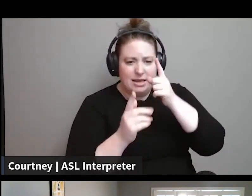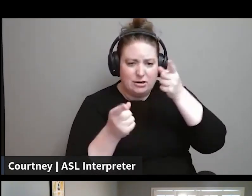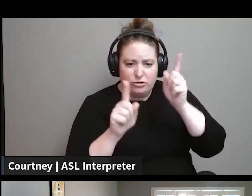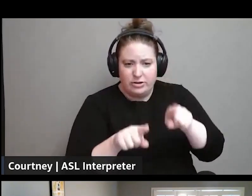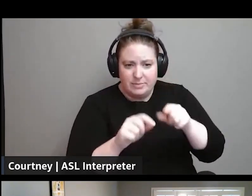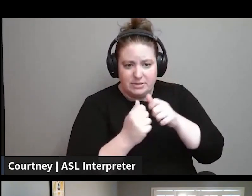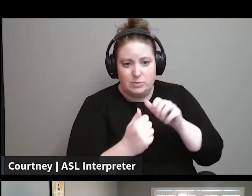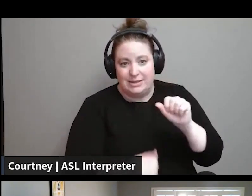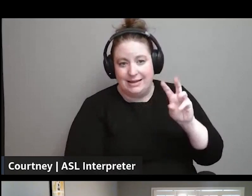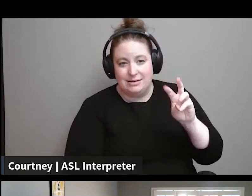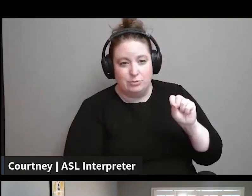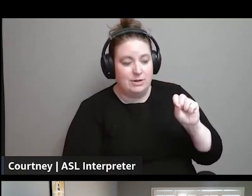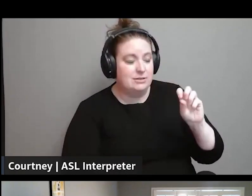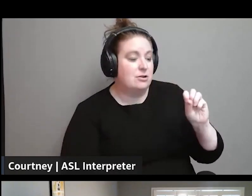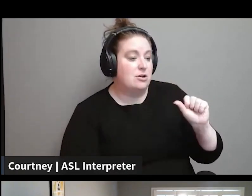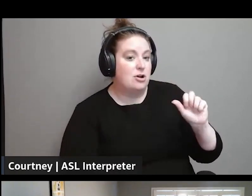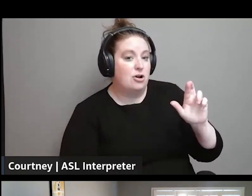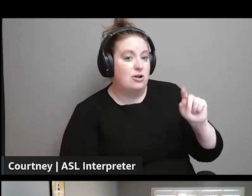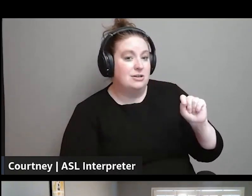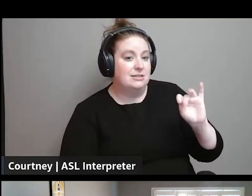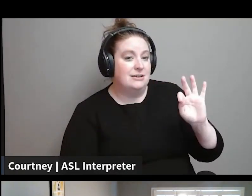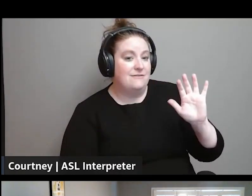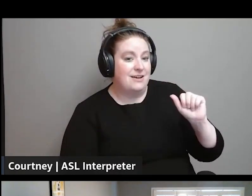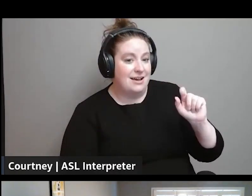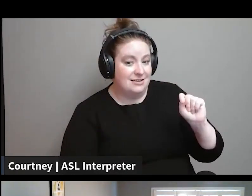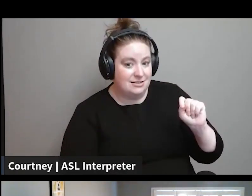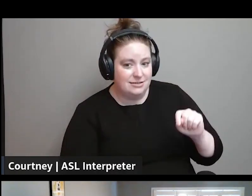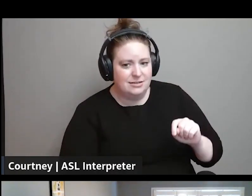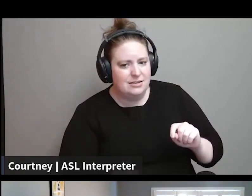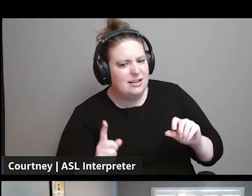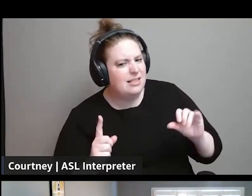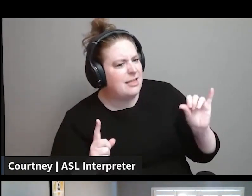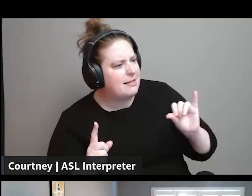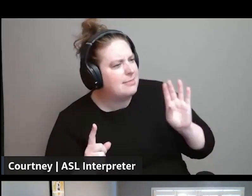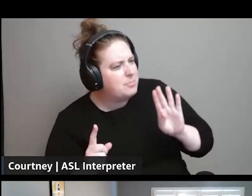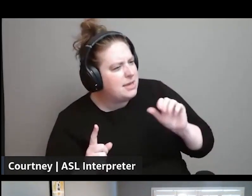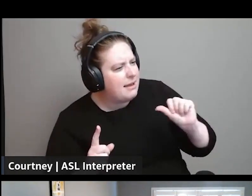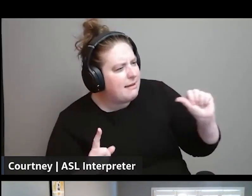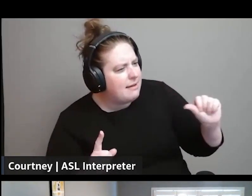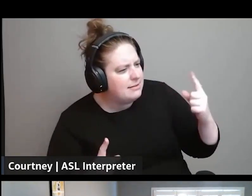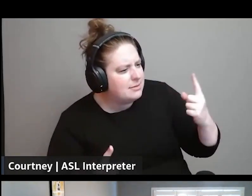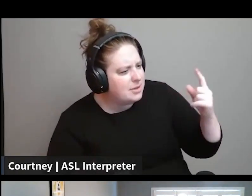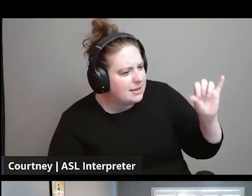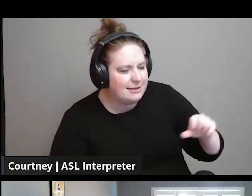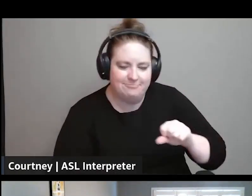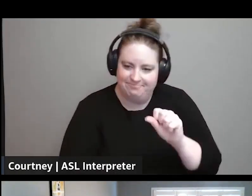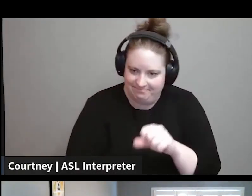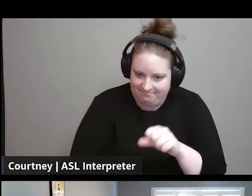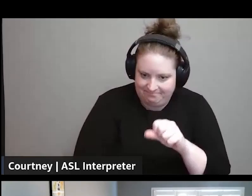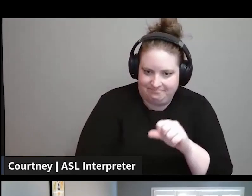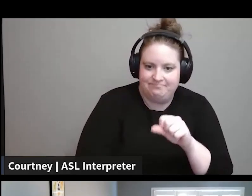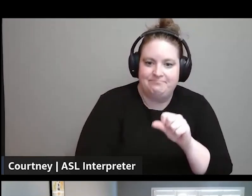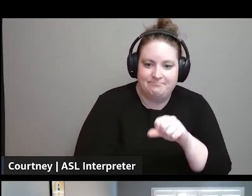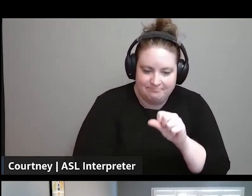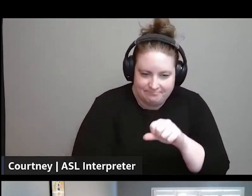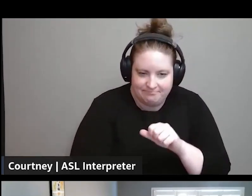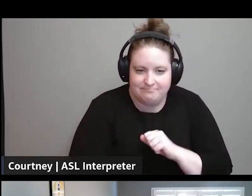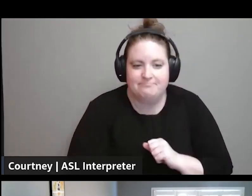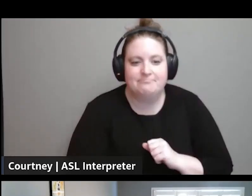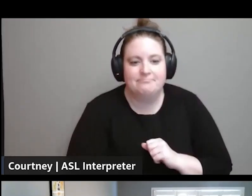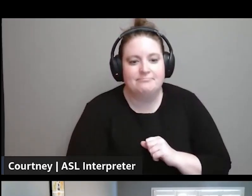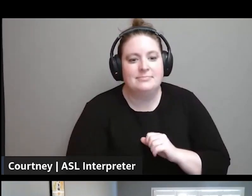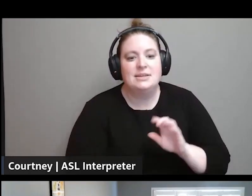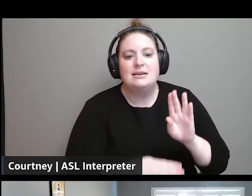AWS Artifact at on AWS Artifact. So, So, for like a example, BAA or something like that. Okay. here we go. Yeah, Mm. yeah. So,